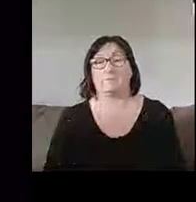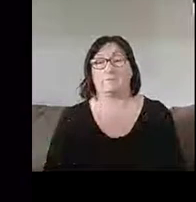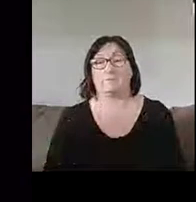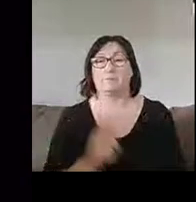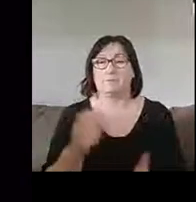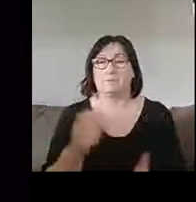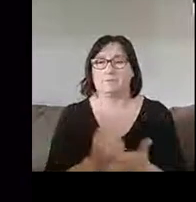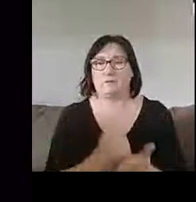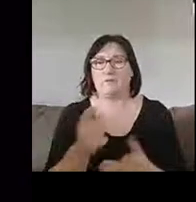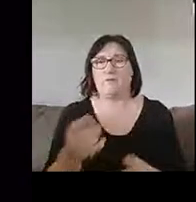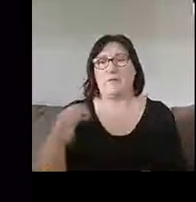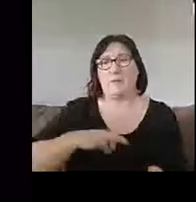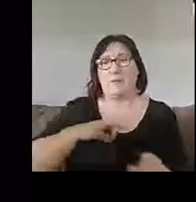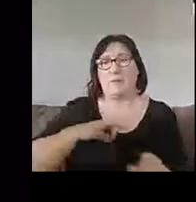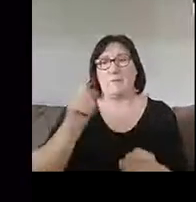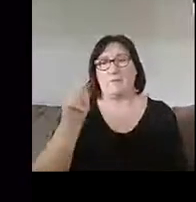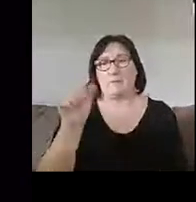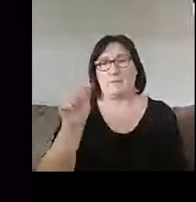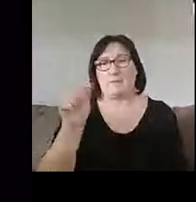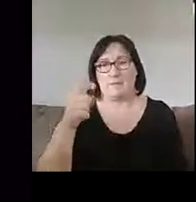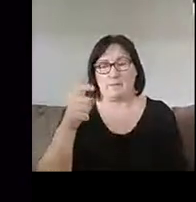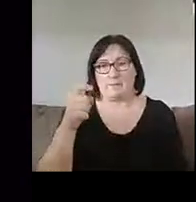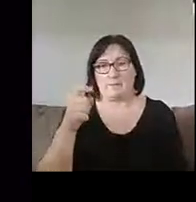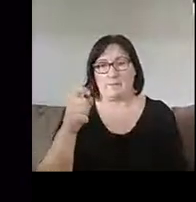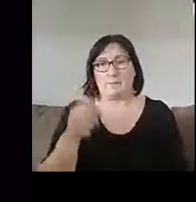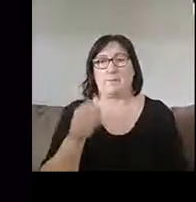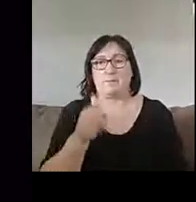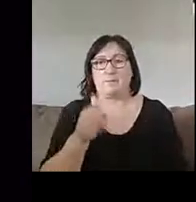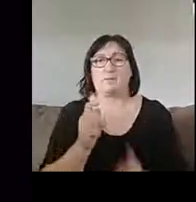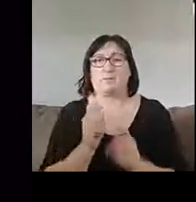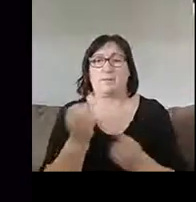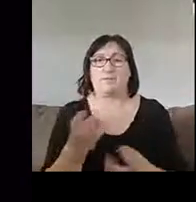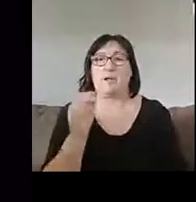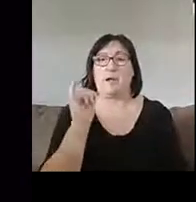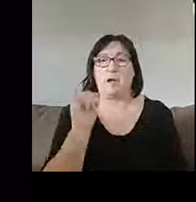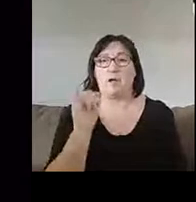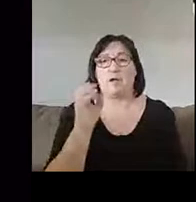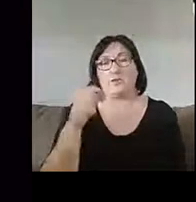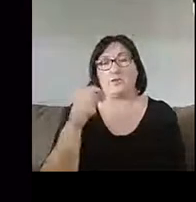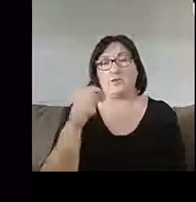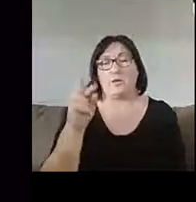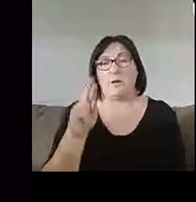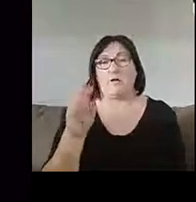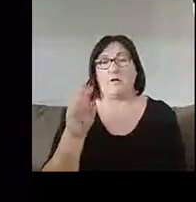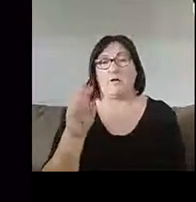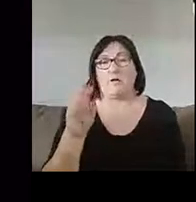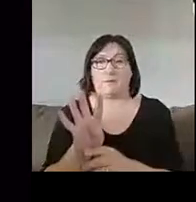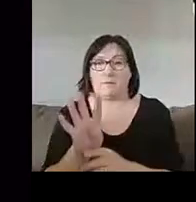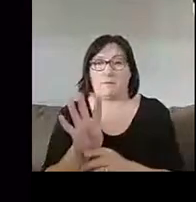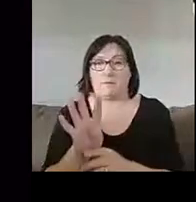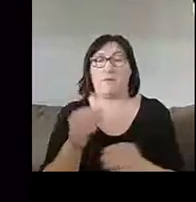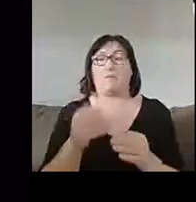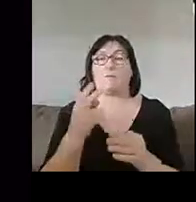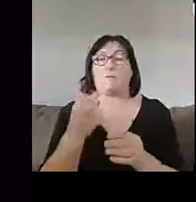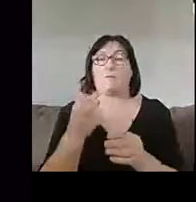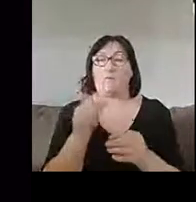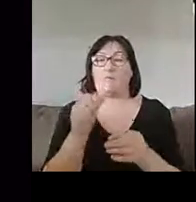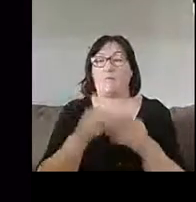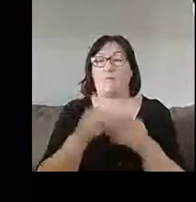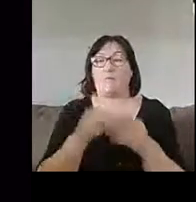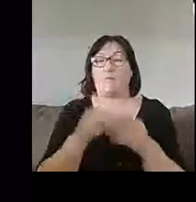also obliged to submit your ITR 14. That's usually due 12 months after the company's